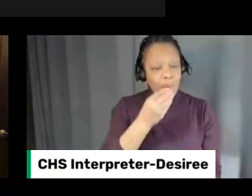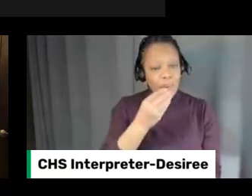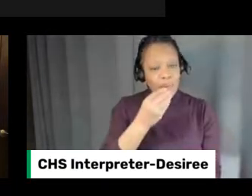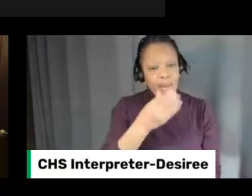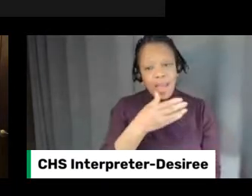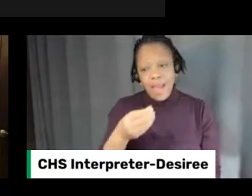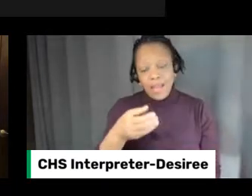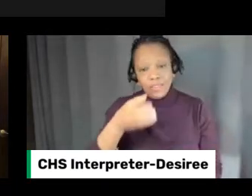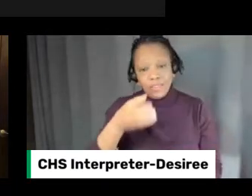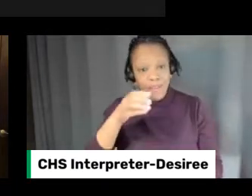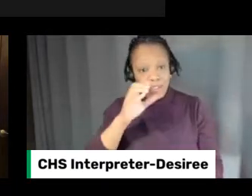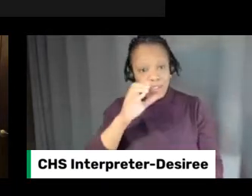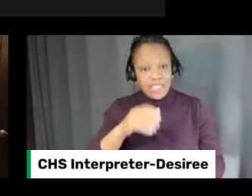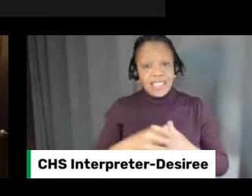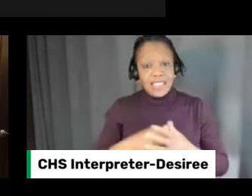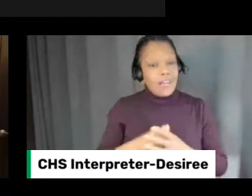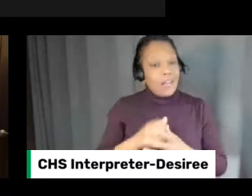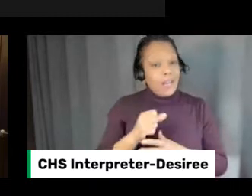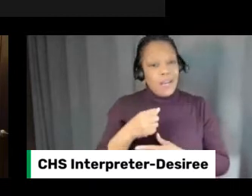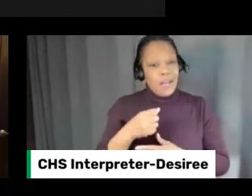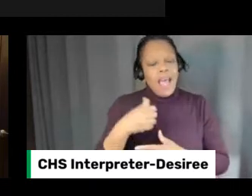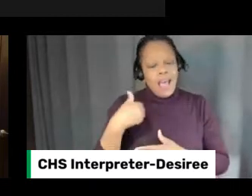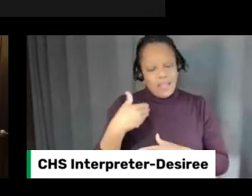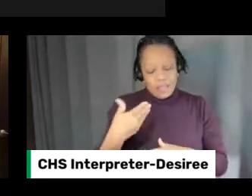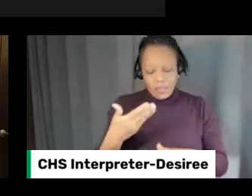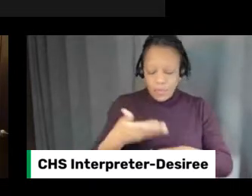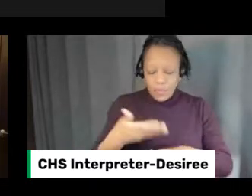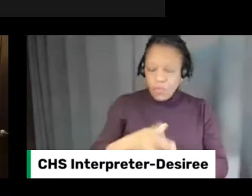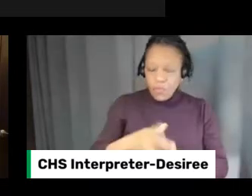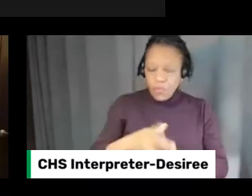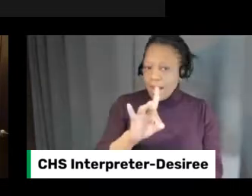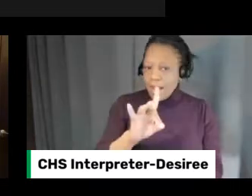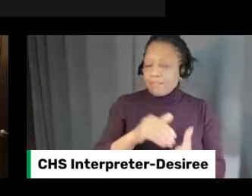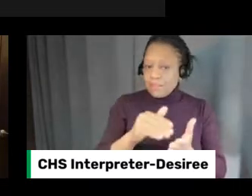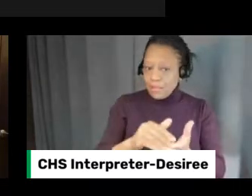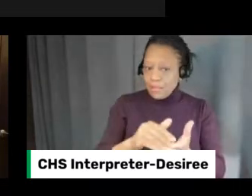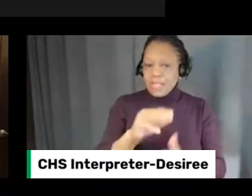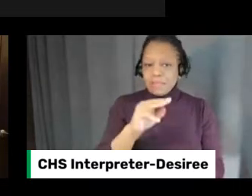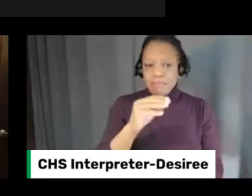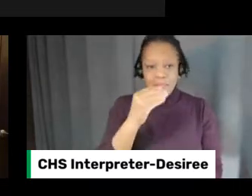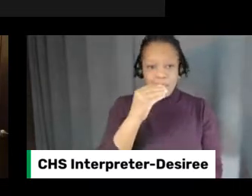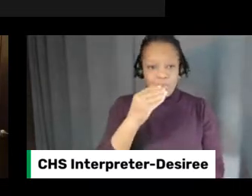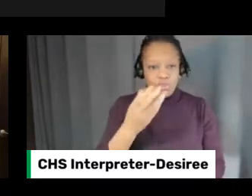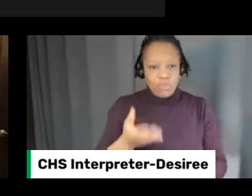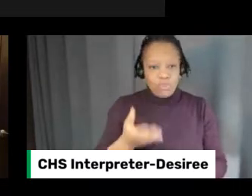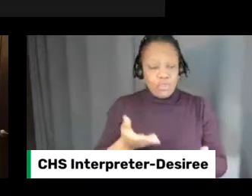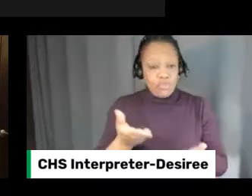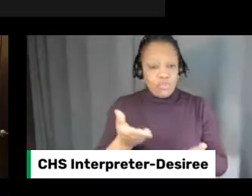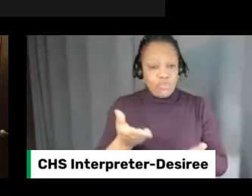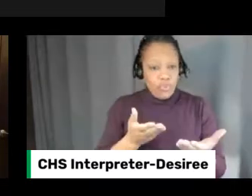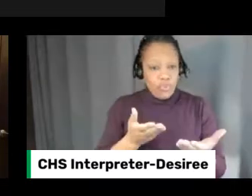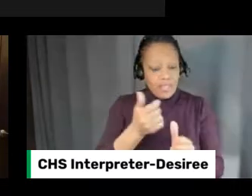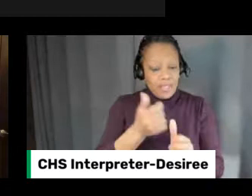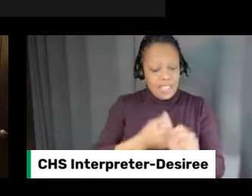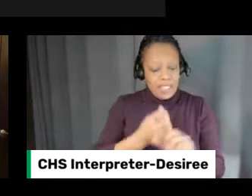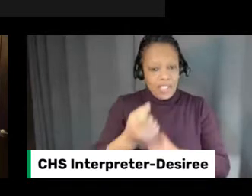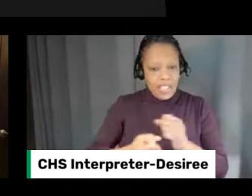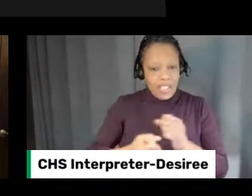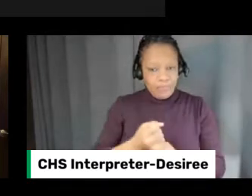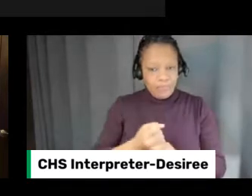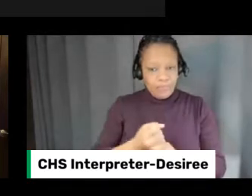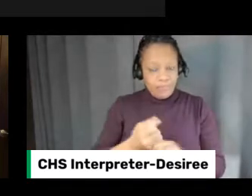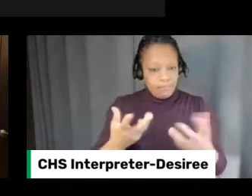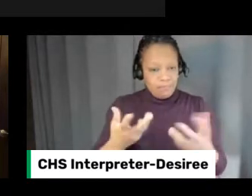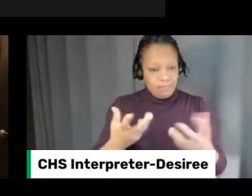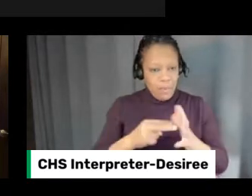has over 8 million meals served per year. And what do I mean by that? So Cook County has a health and hospital